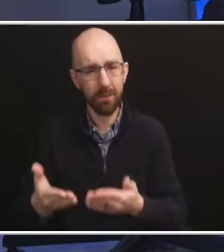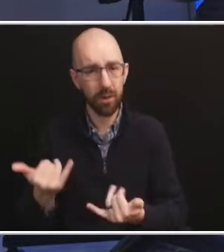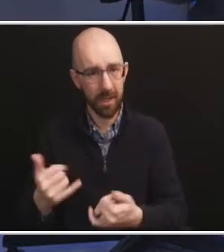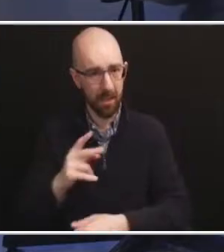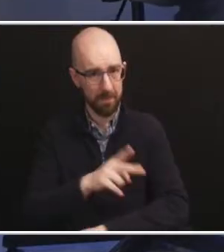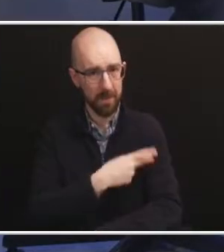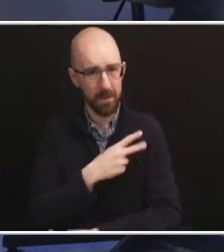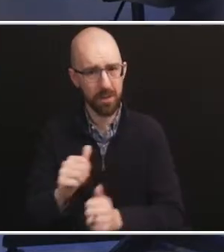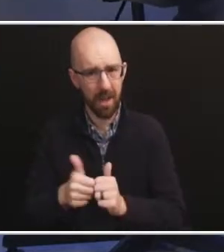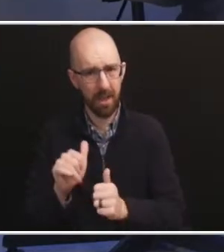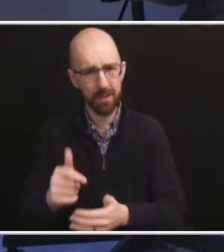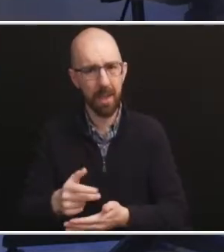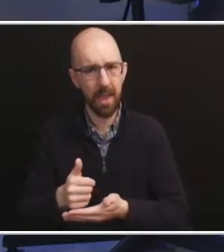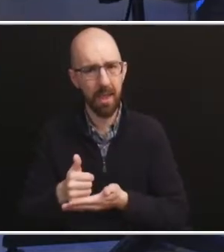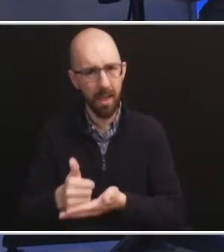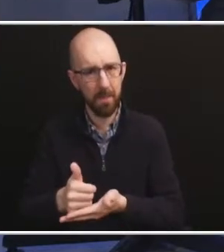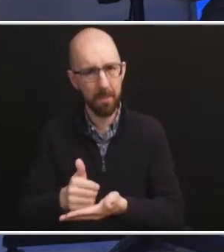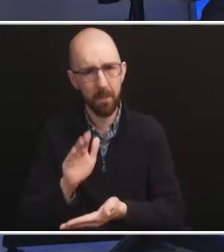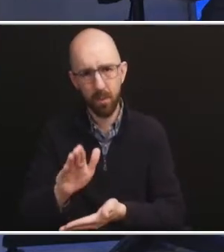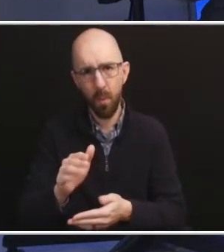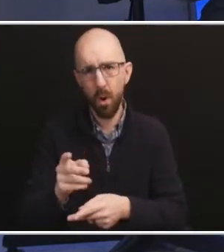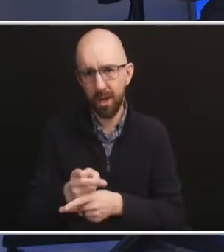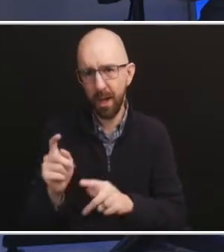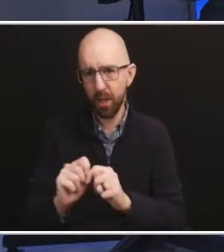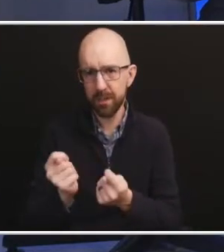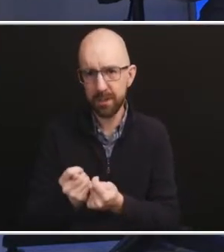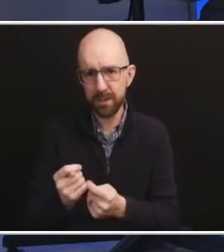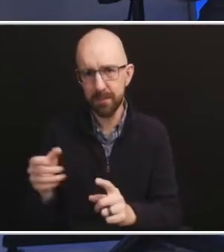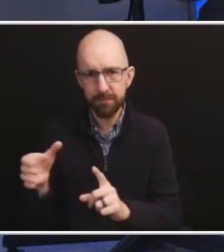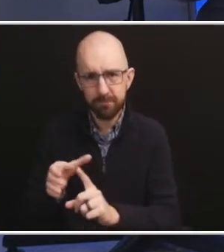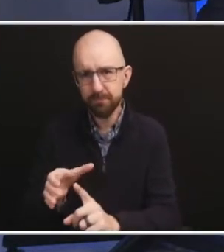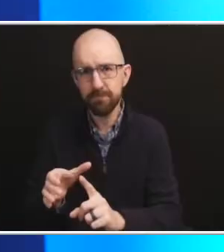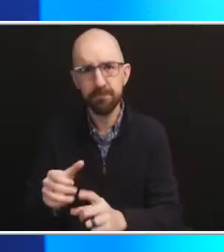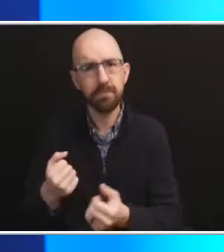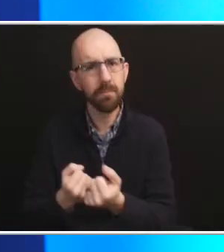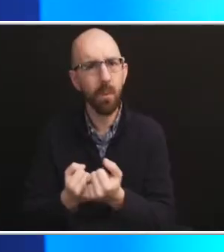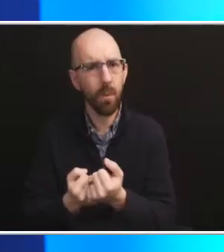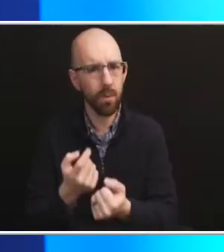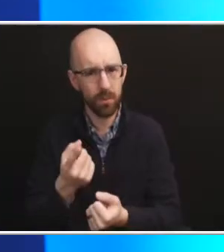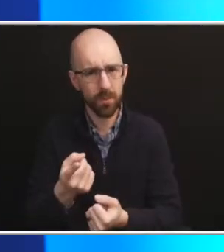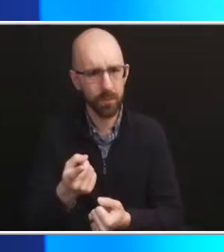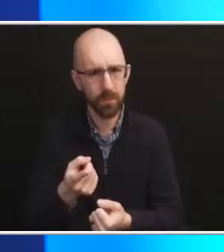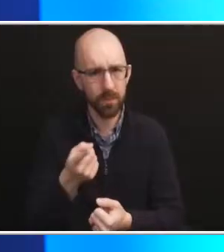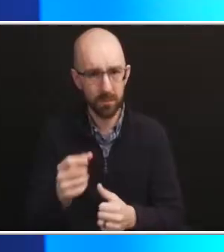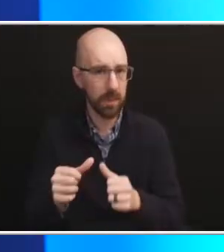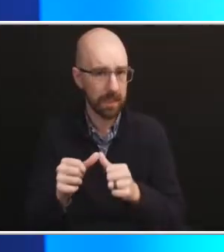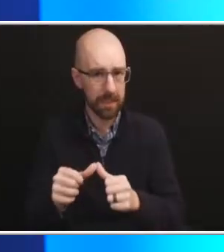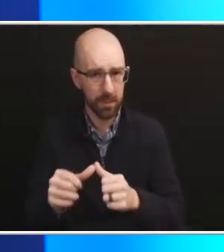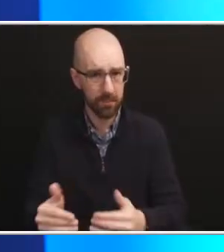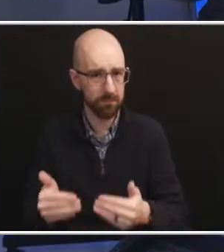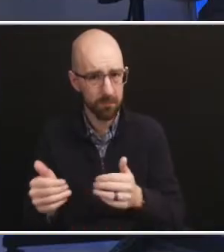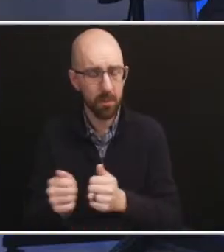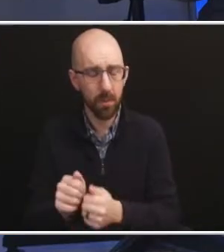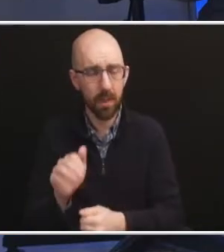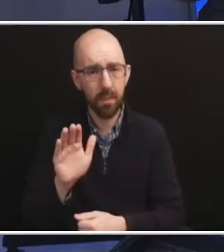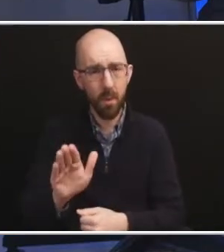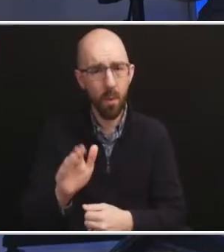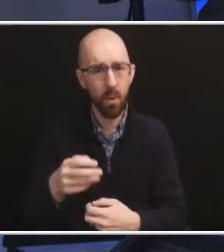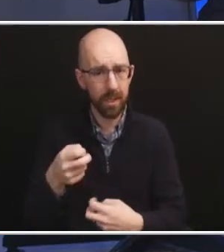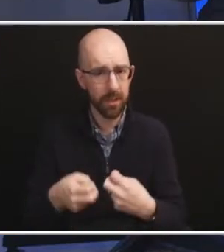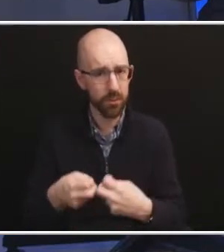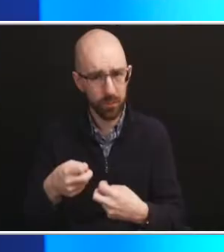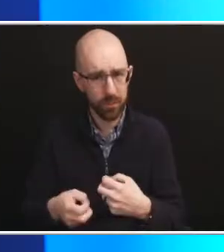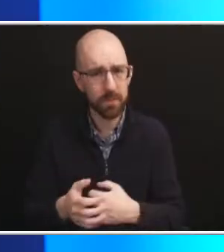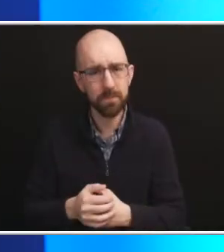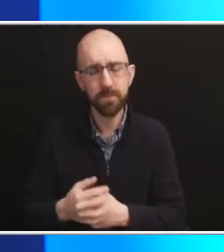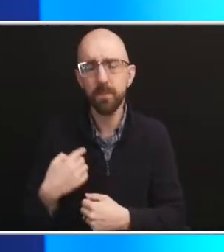healthcare team, your healthcare team, how are they working to support you as you continue to move forward with your issues? We are